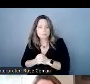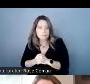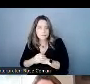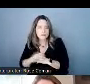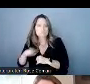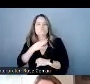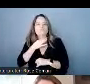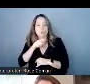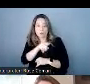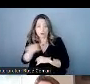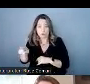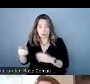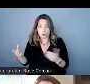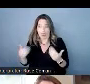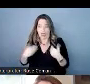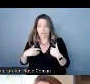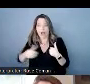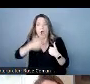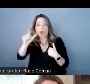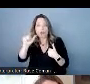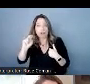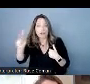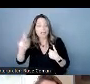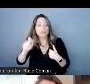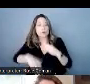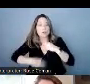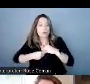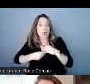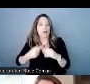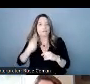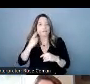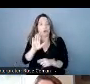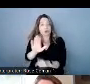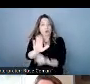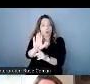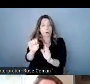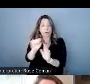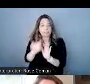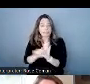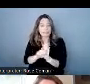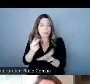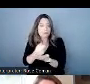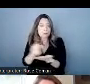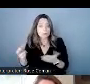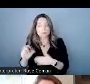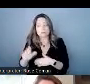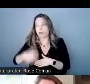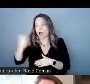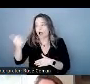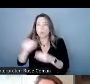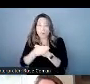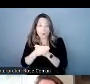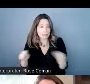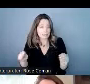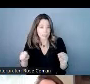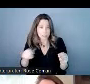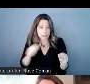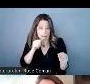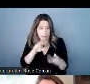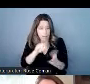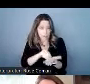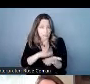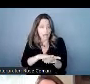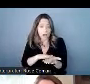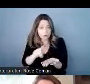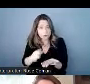the call have any other links whether it be for your state resources or other organizations that i may have missed please feel free to go